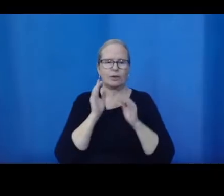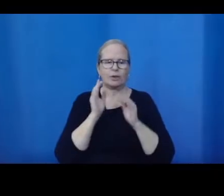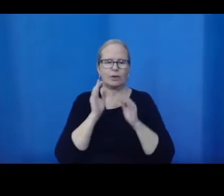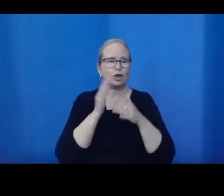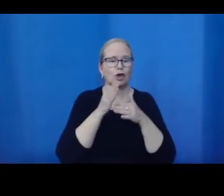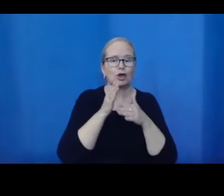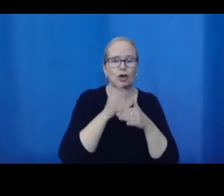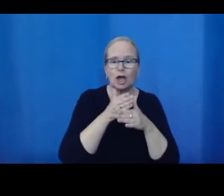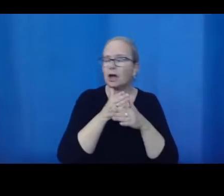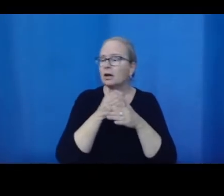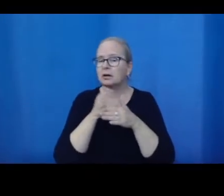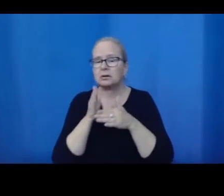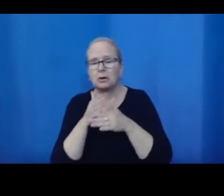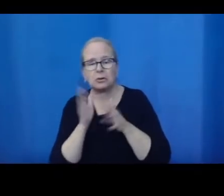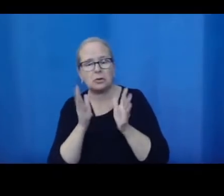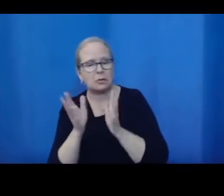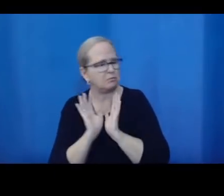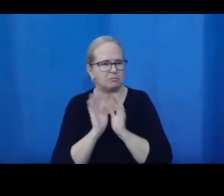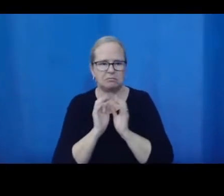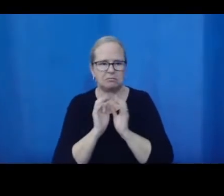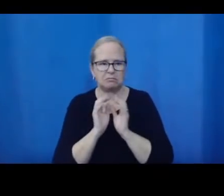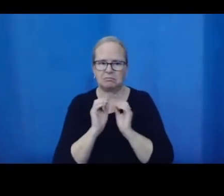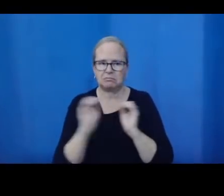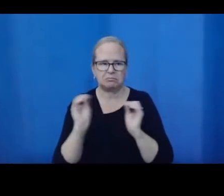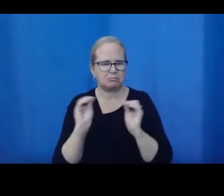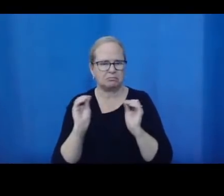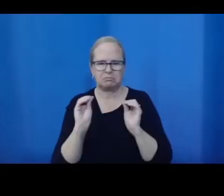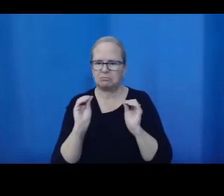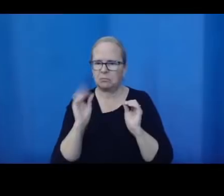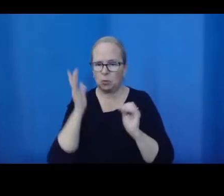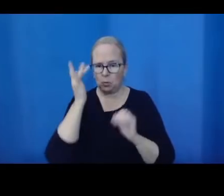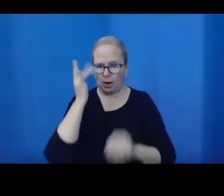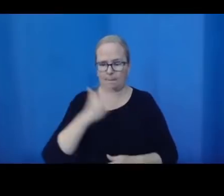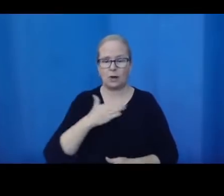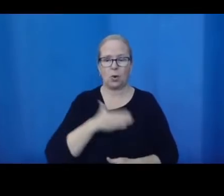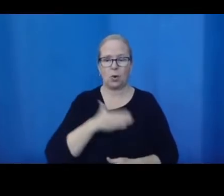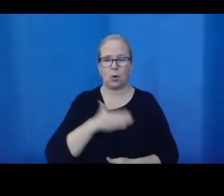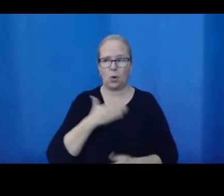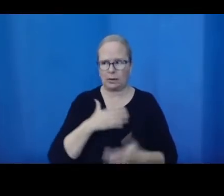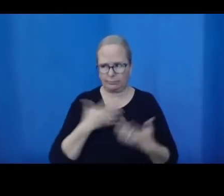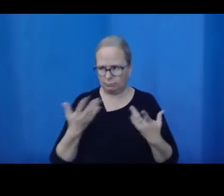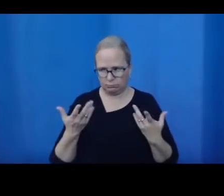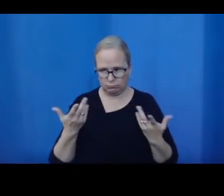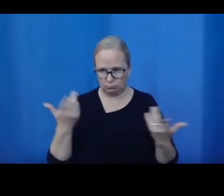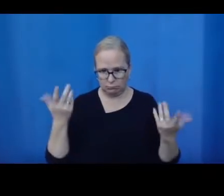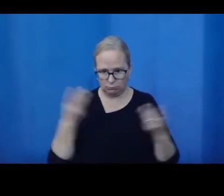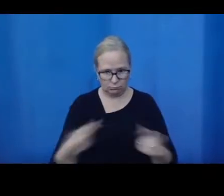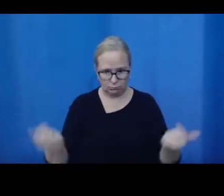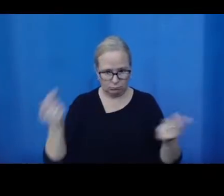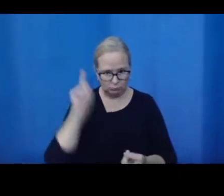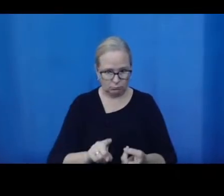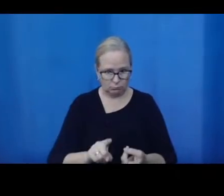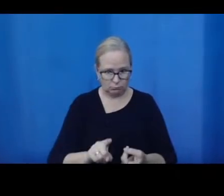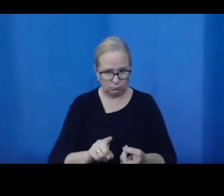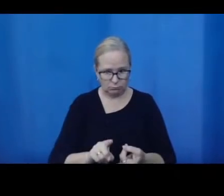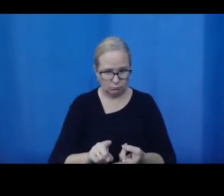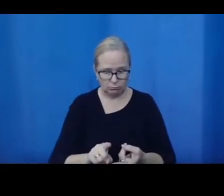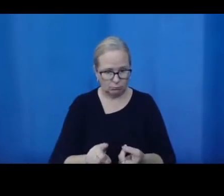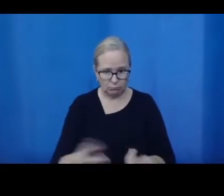day. I'm a person who's very practiced at kind of numbing through, doom scrolling on social